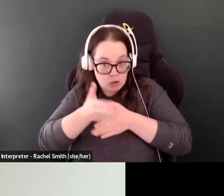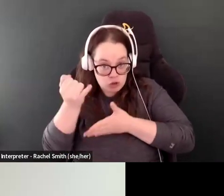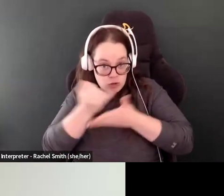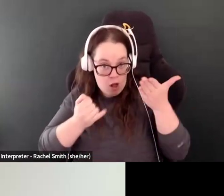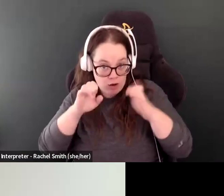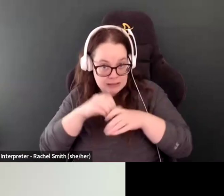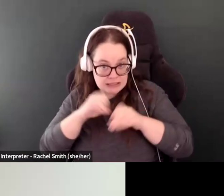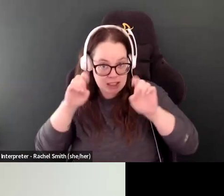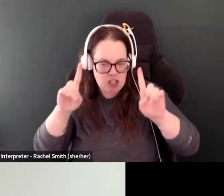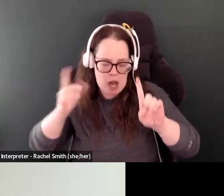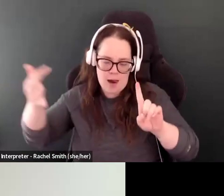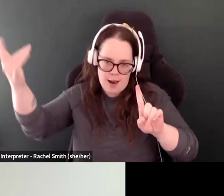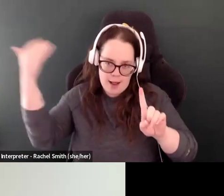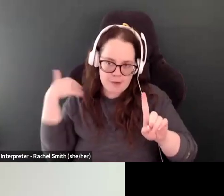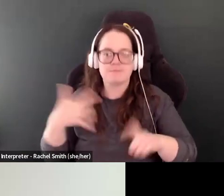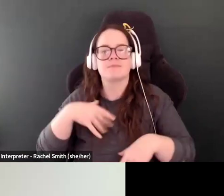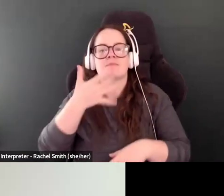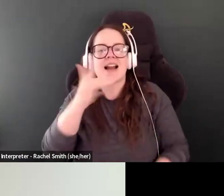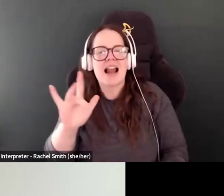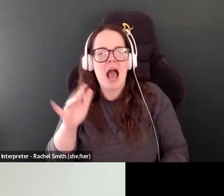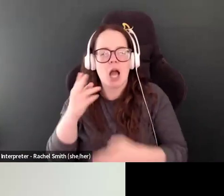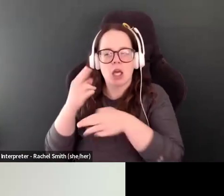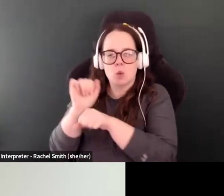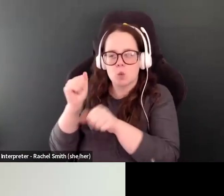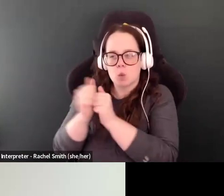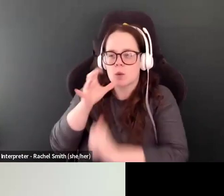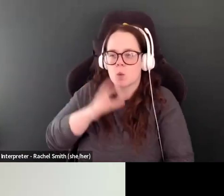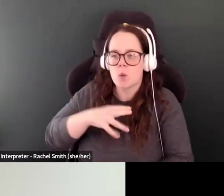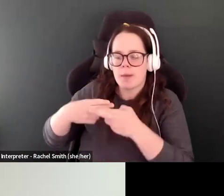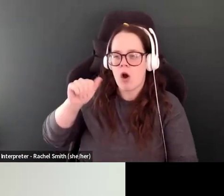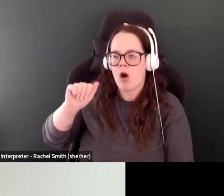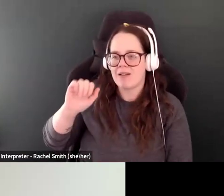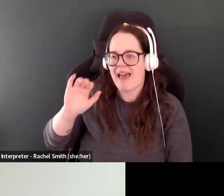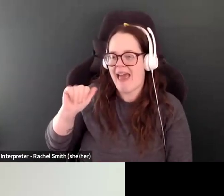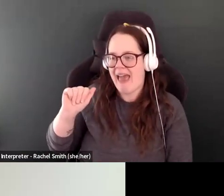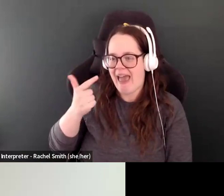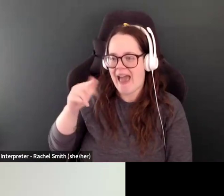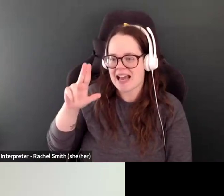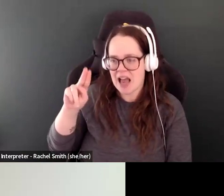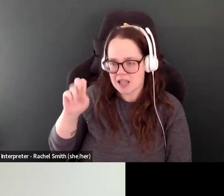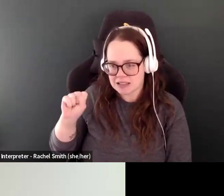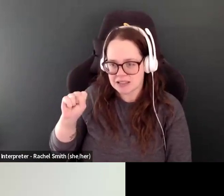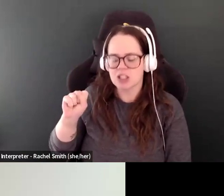enough to work with a woman called Agnes Gund, who started working on issues of arts education in New York